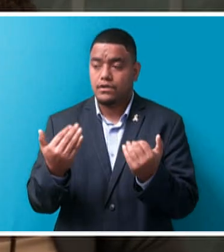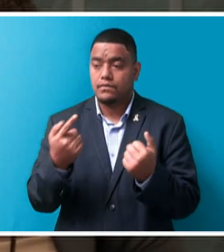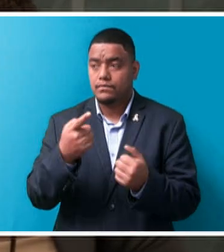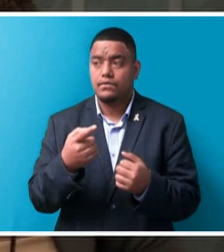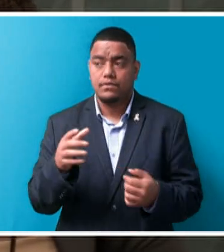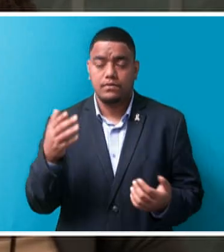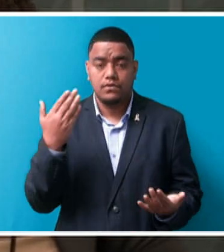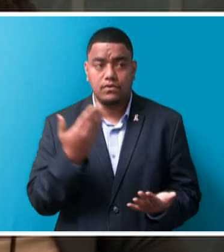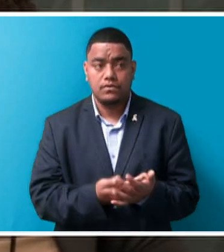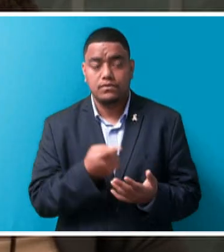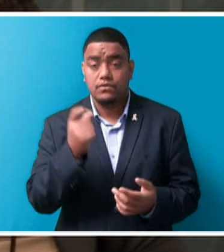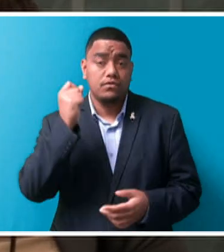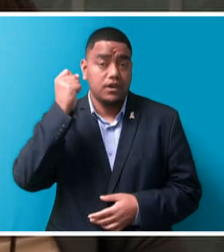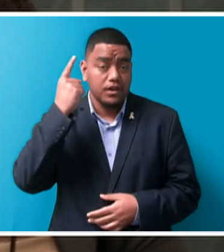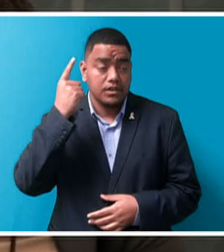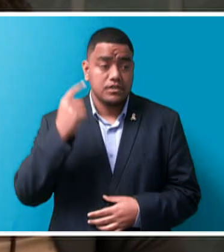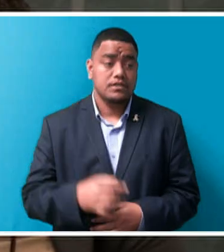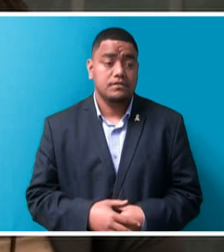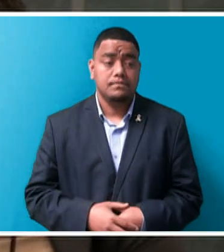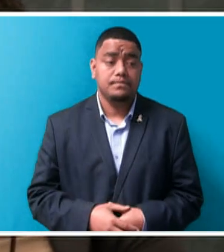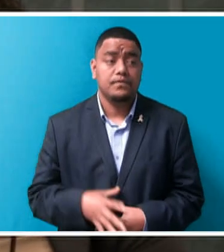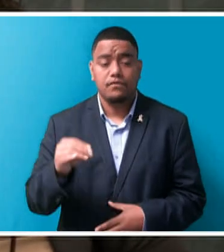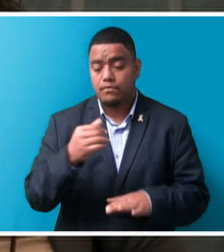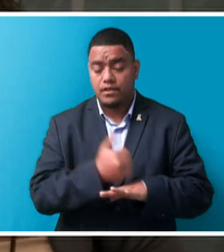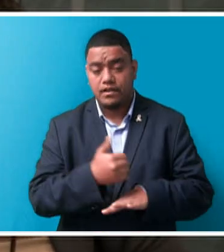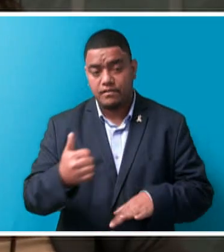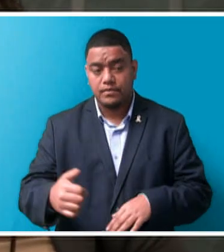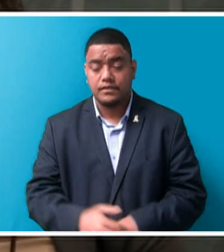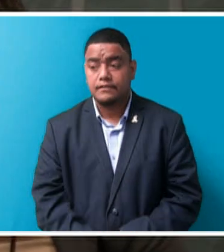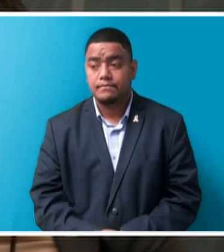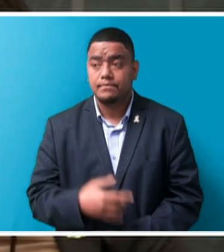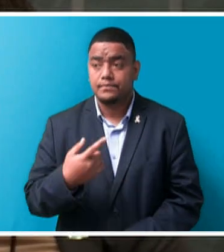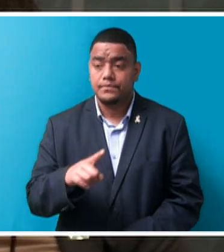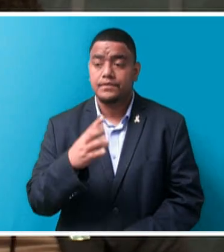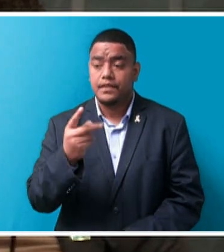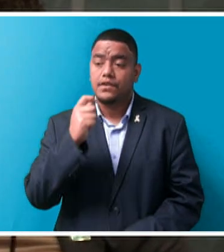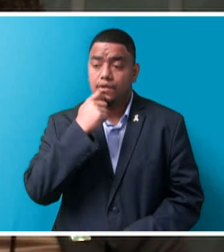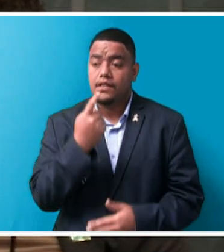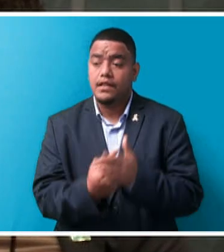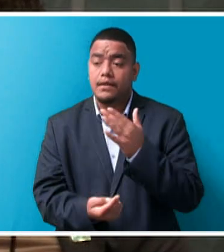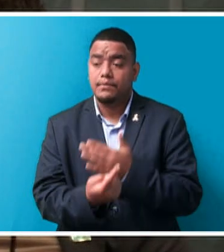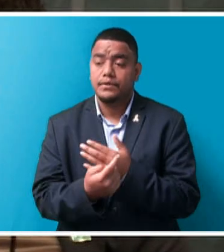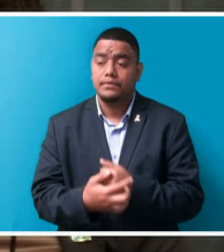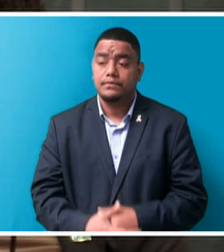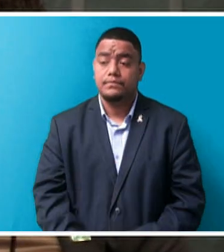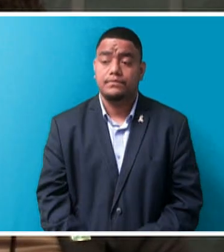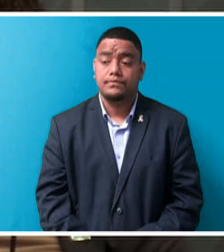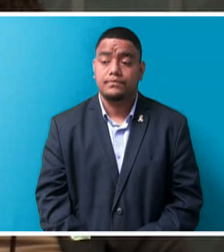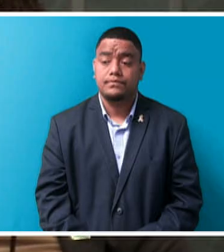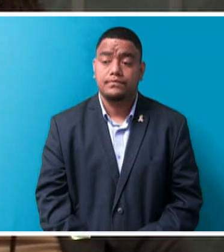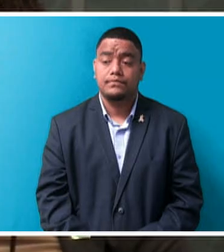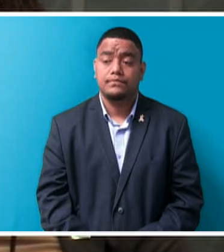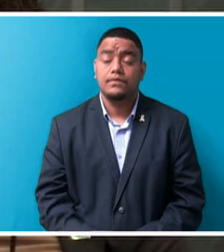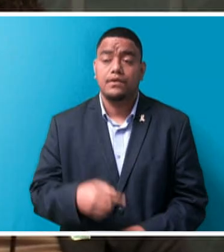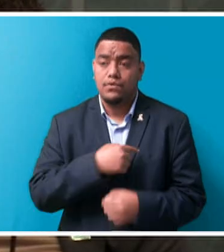on recognition from government in that sense, and that is something we will